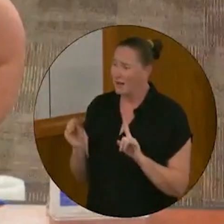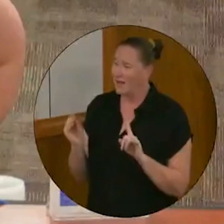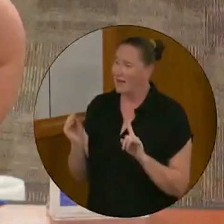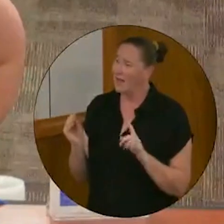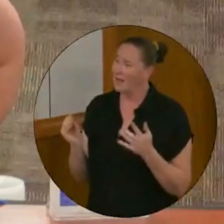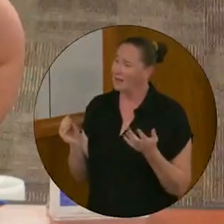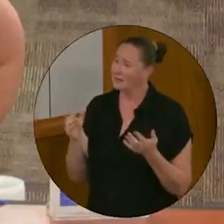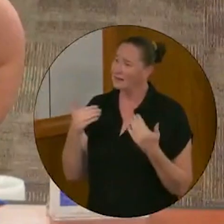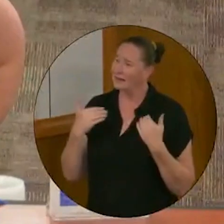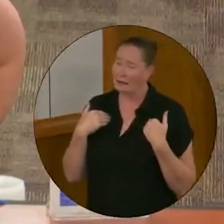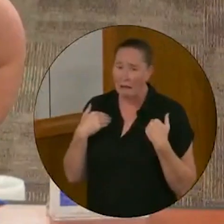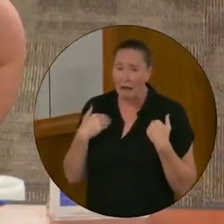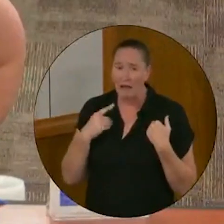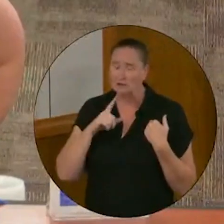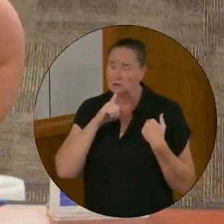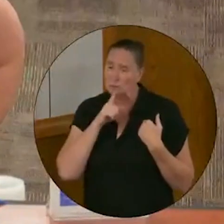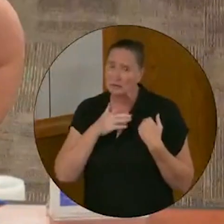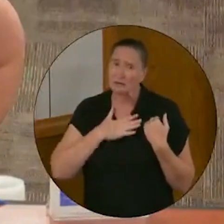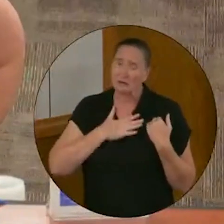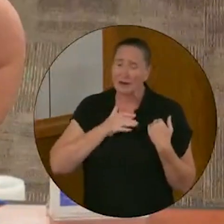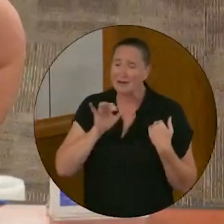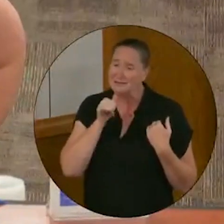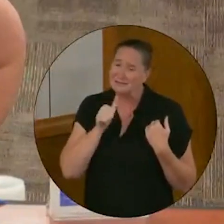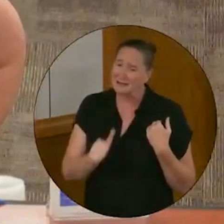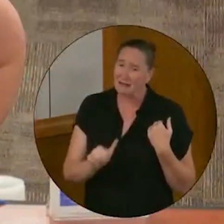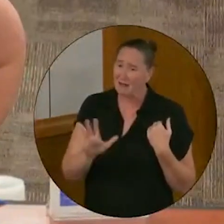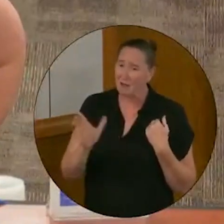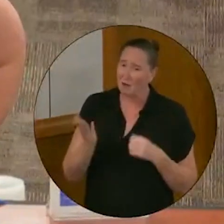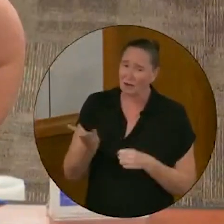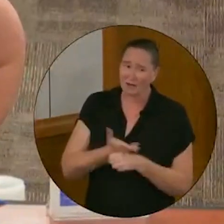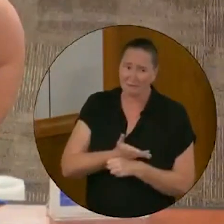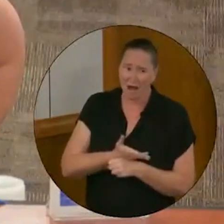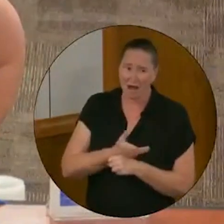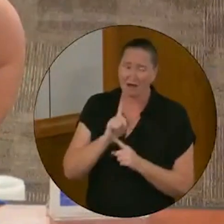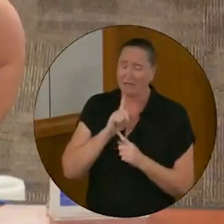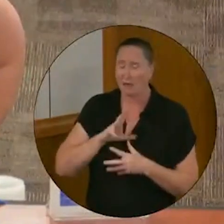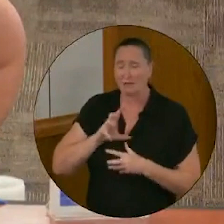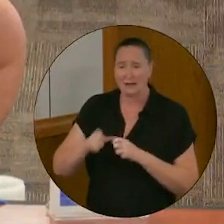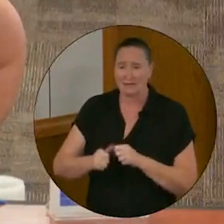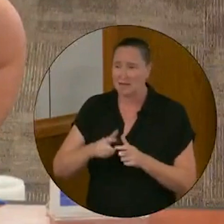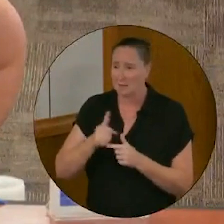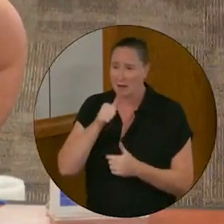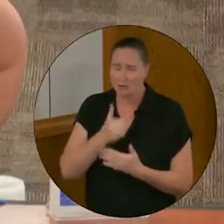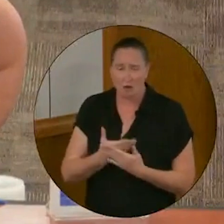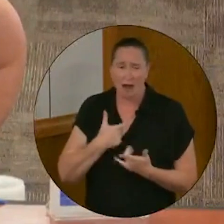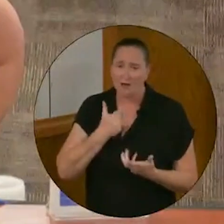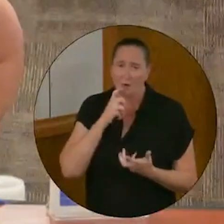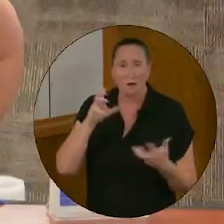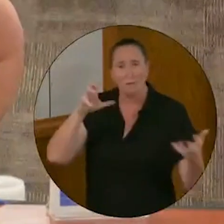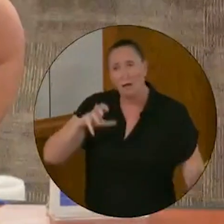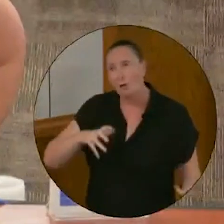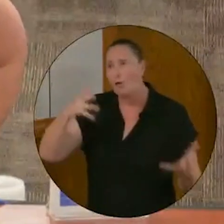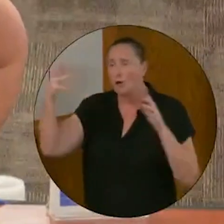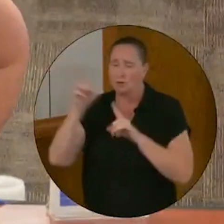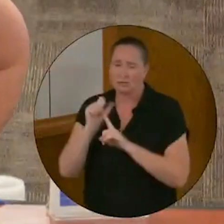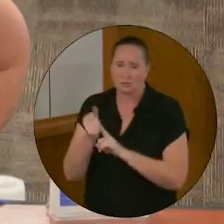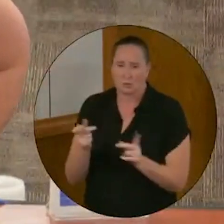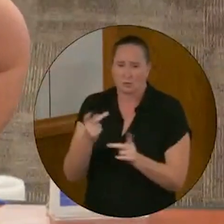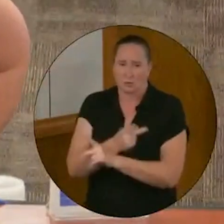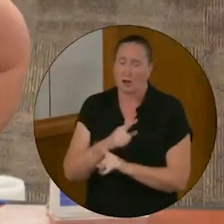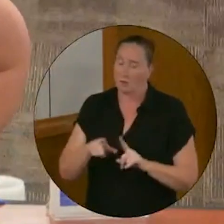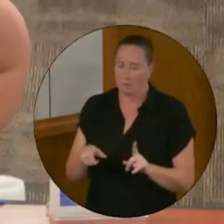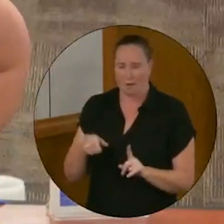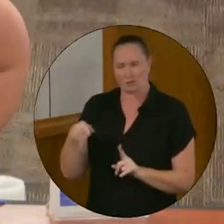and has raved about her, so it's not that I want her to get fired. That would devastate my daughter. I don't want to make a horrible situation worse. But